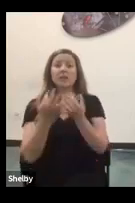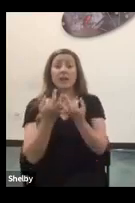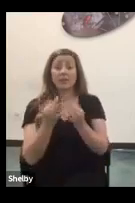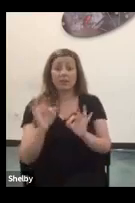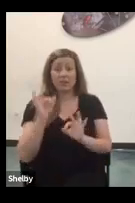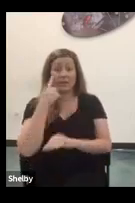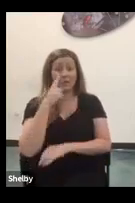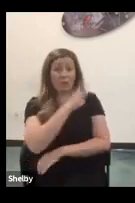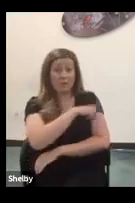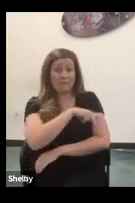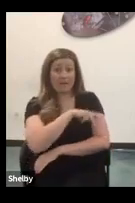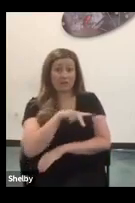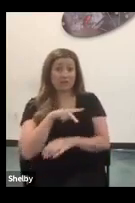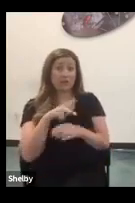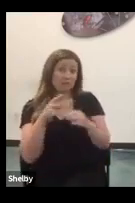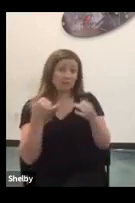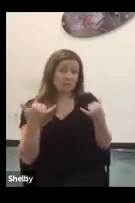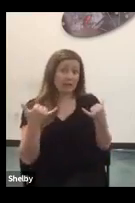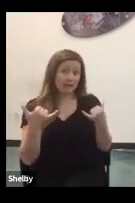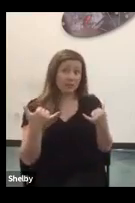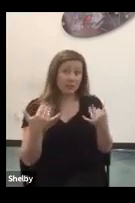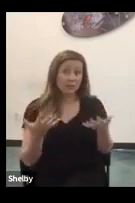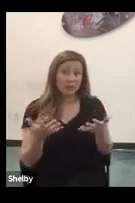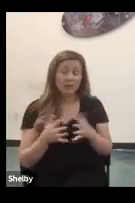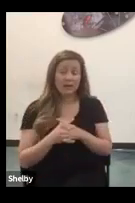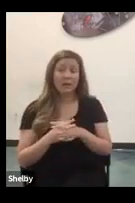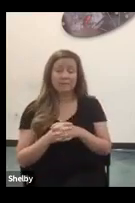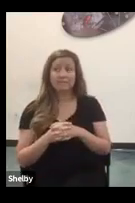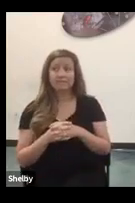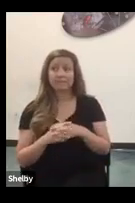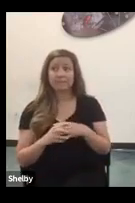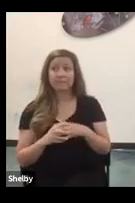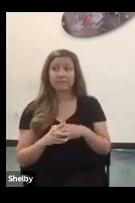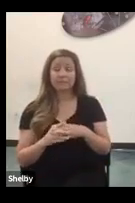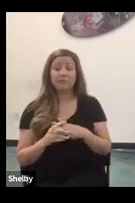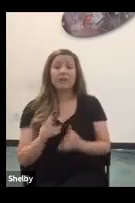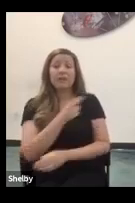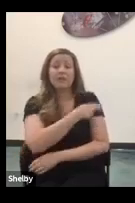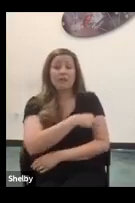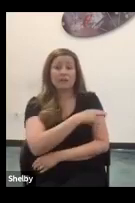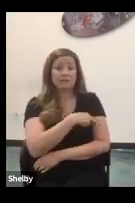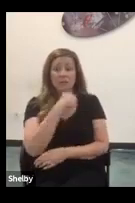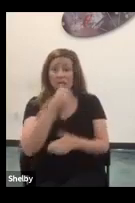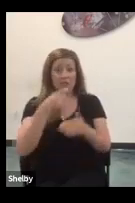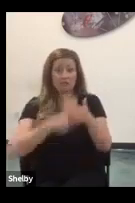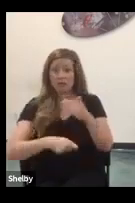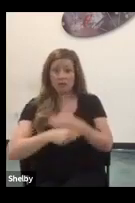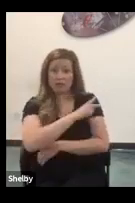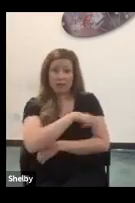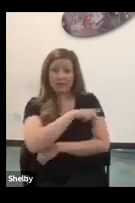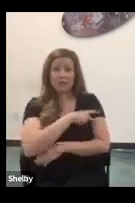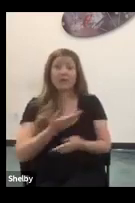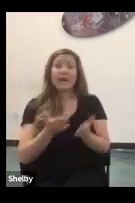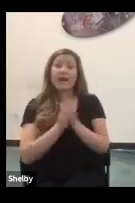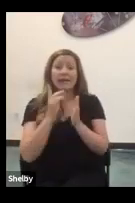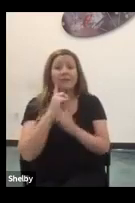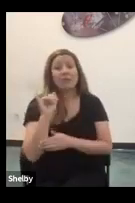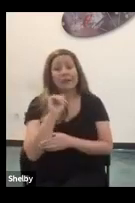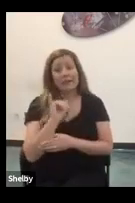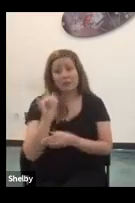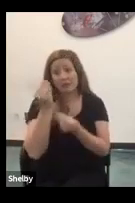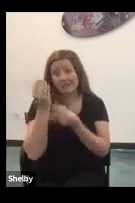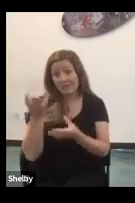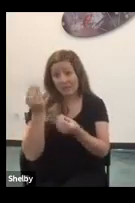patient at this time. So the institutions are not charging patients. They are asking for insurance